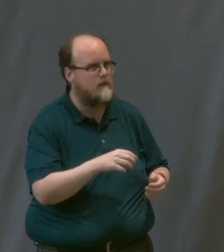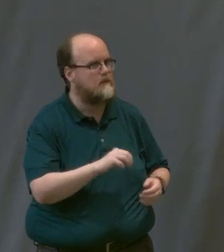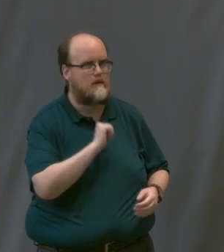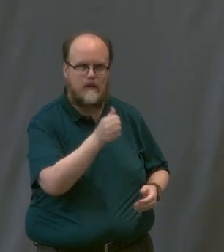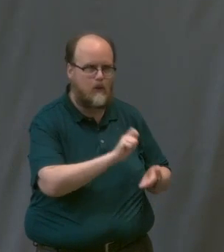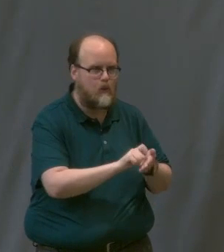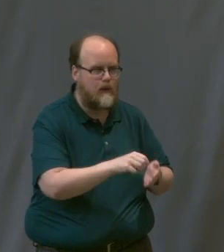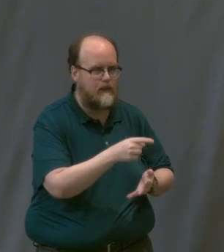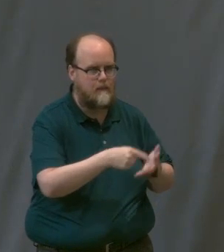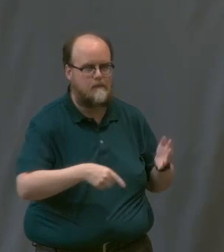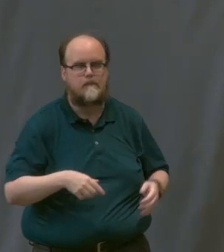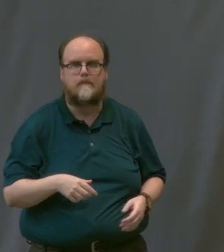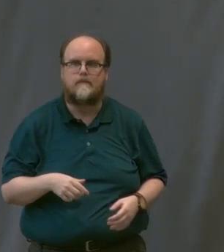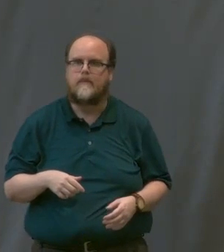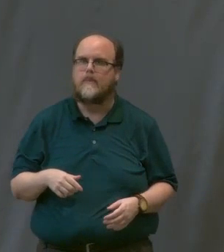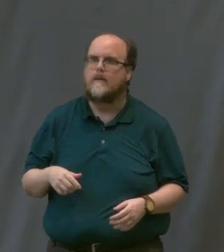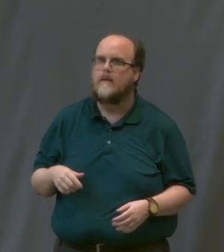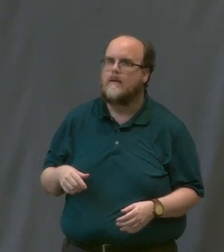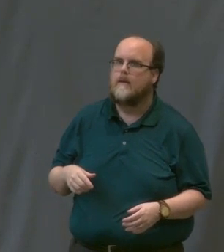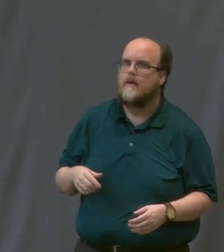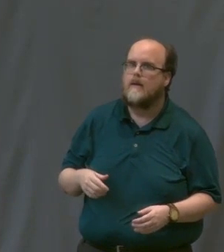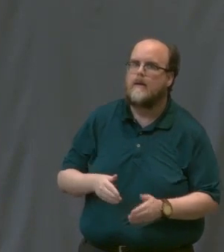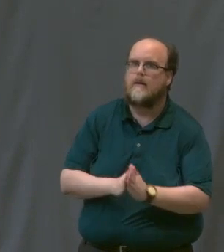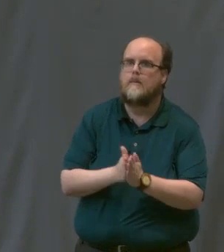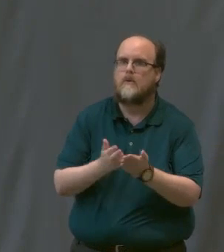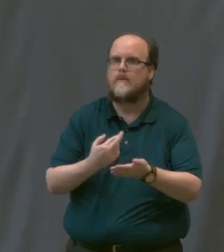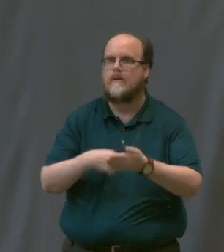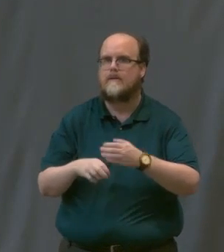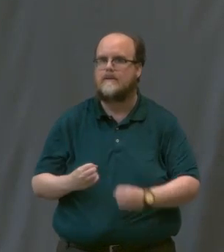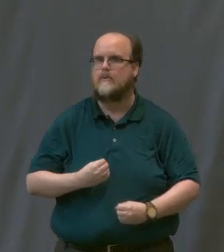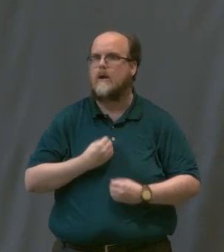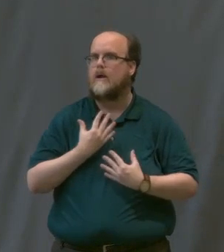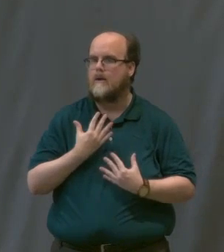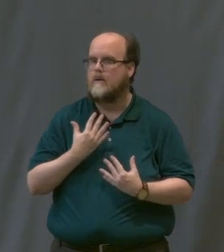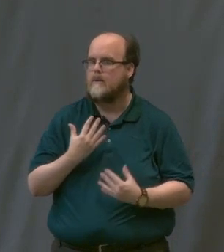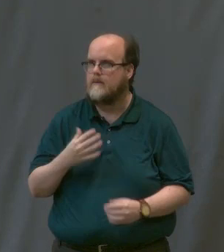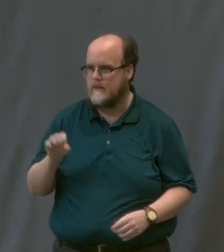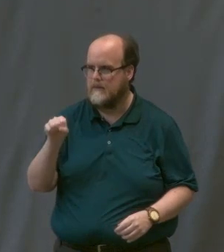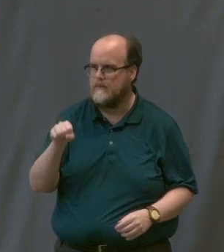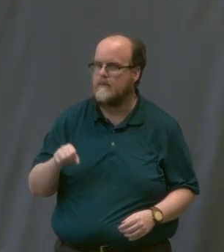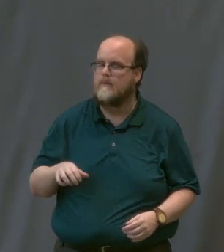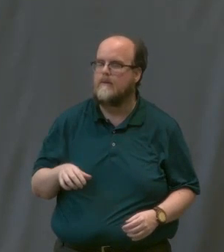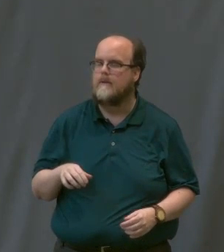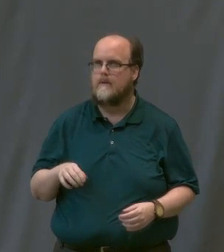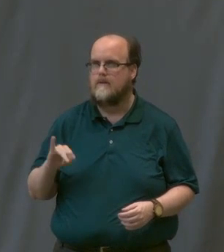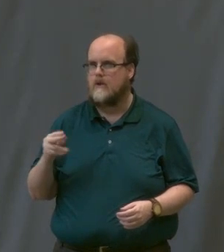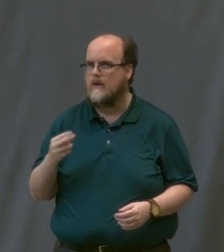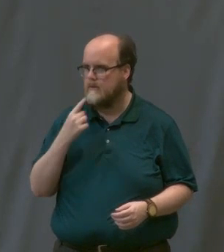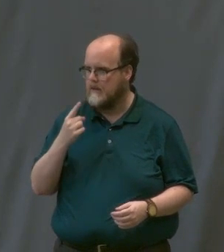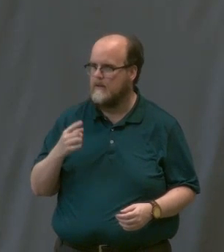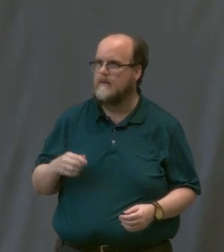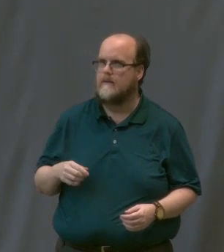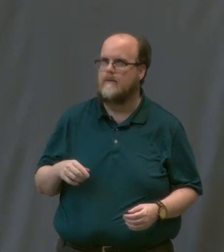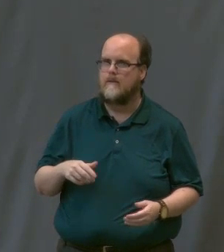not. Is the book of Revelation inspired? We've covered this already. Yes, it is. John said at least